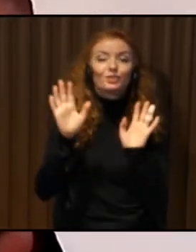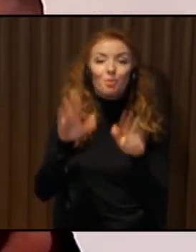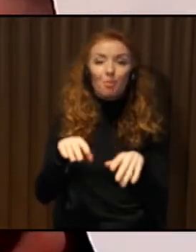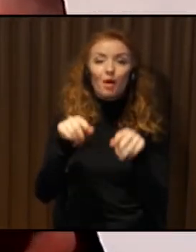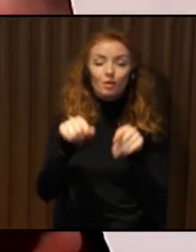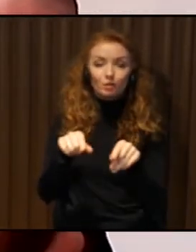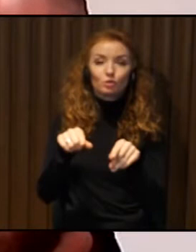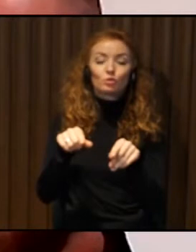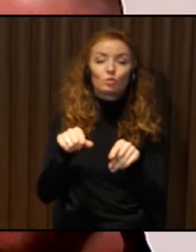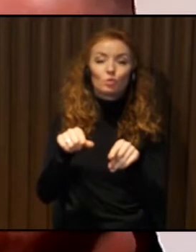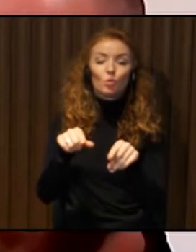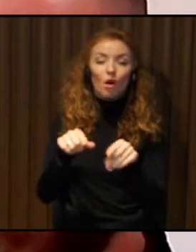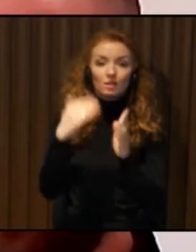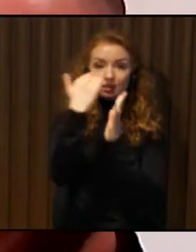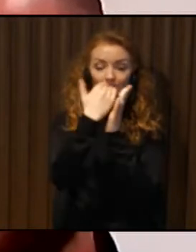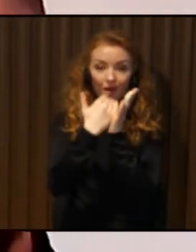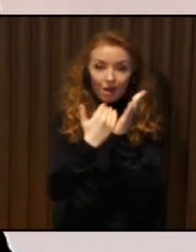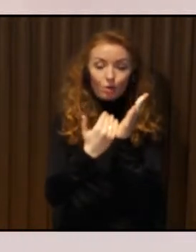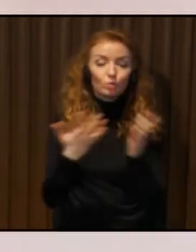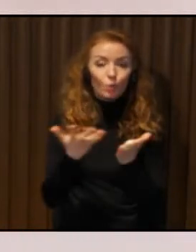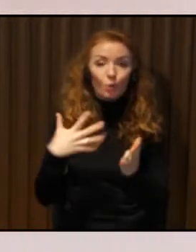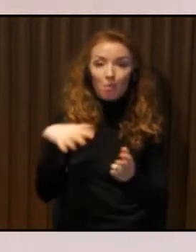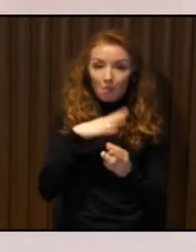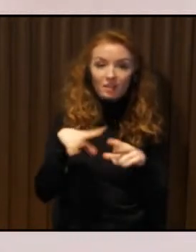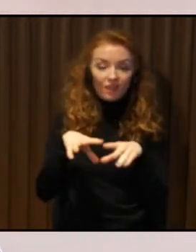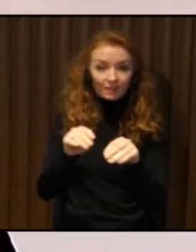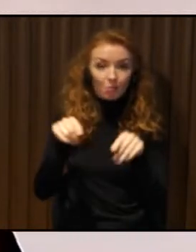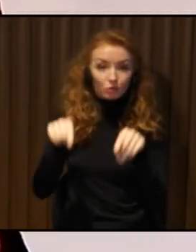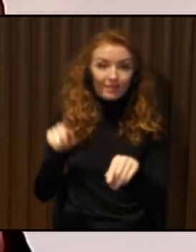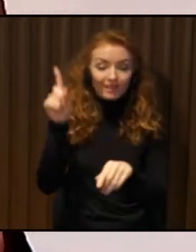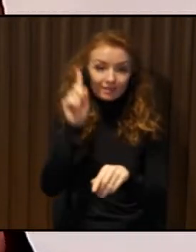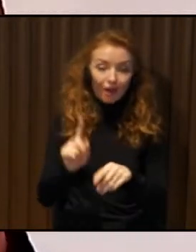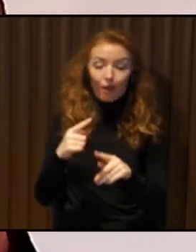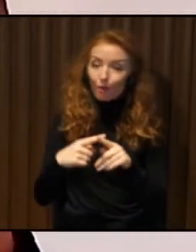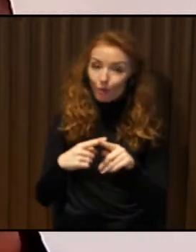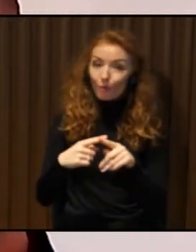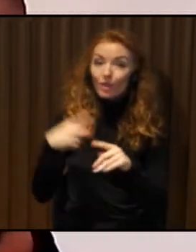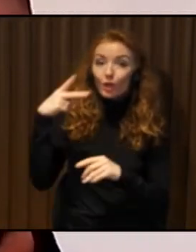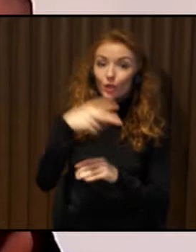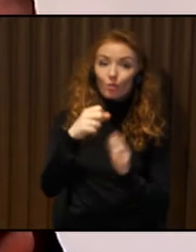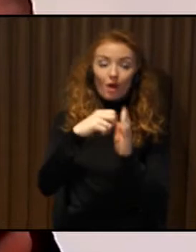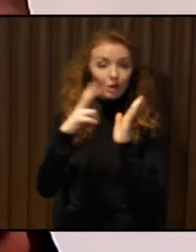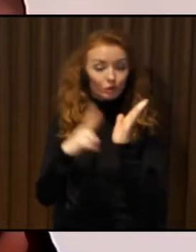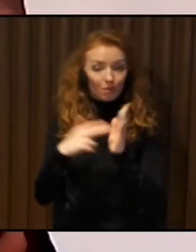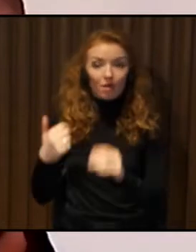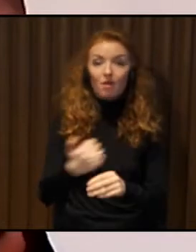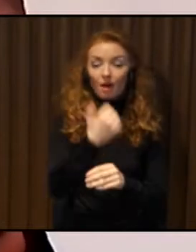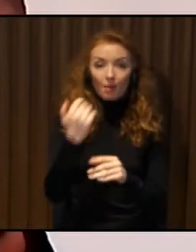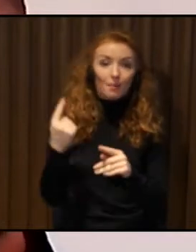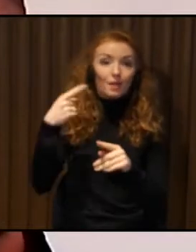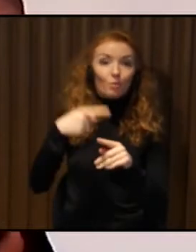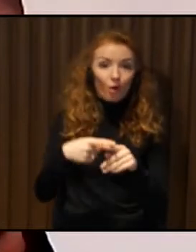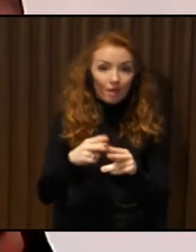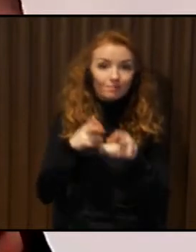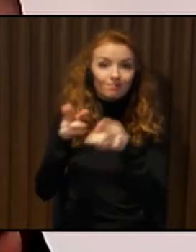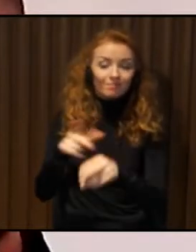Israel. I'll just begin. I'll say that the first time I was in Latvia was in 2018. Okay. And I fell in love with Latvia